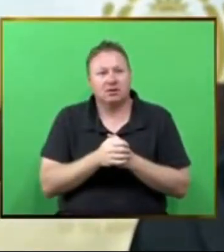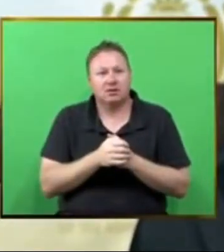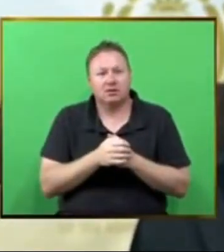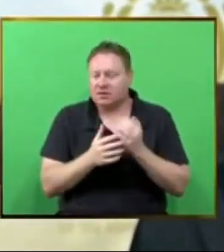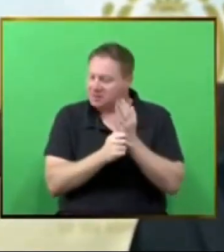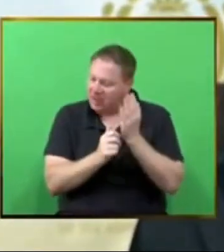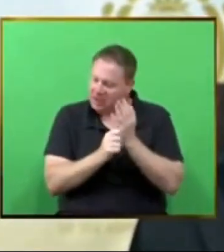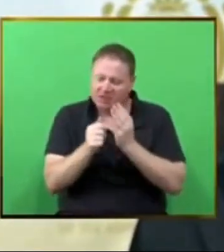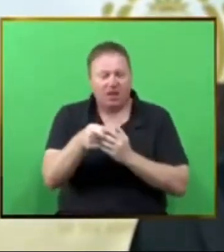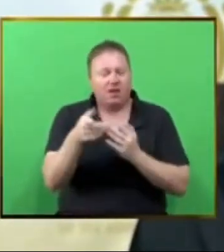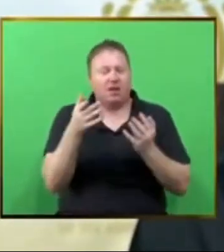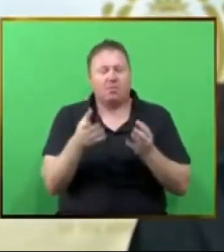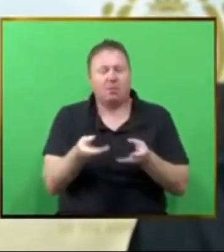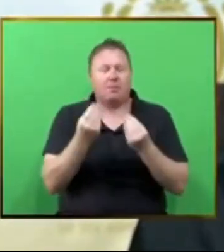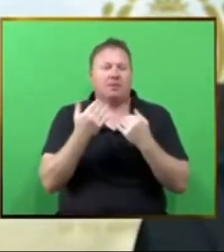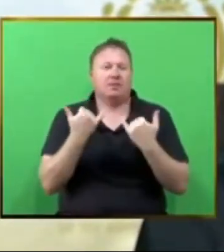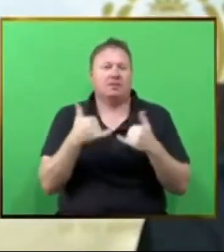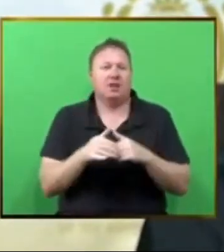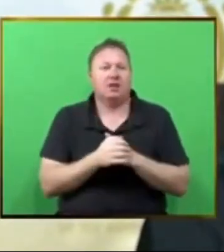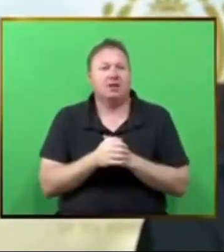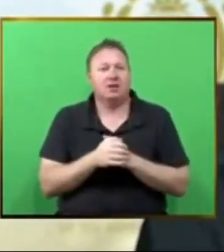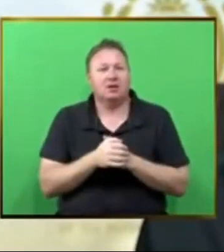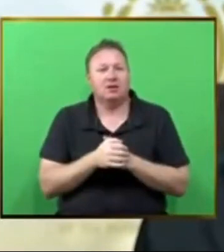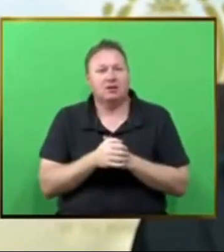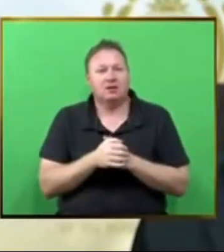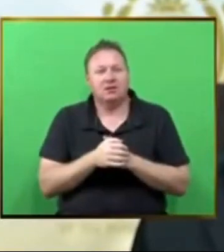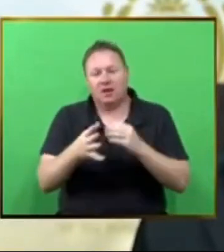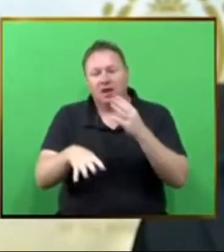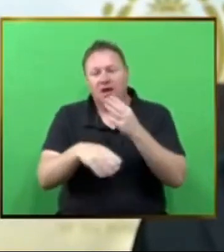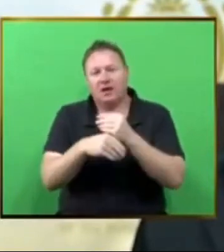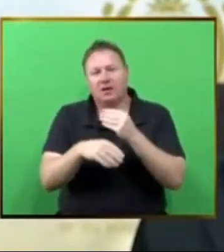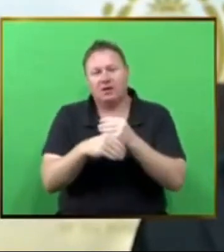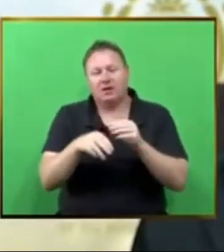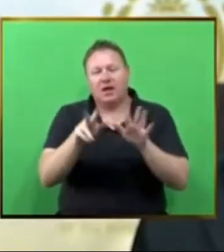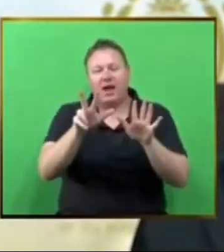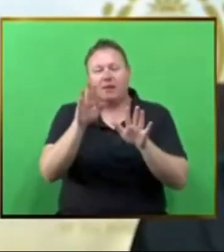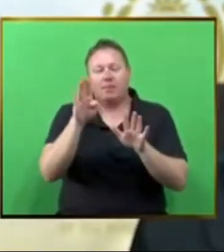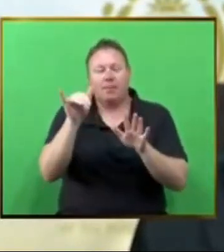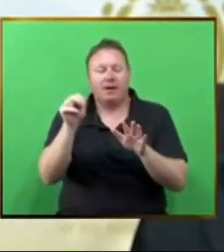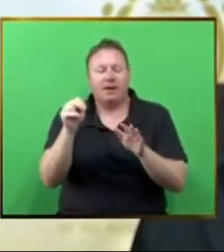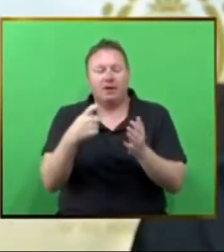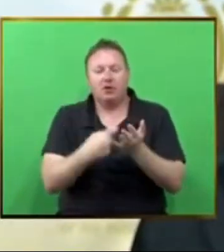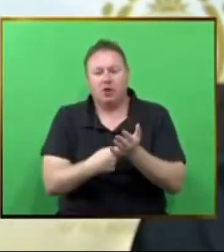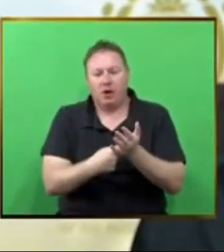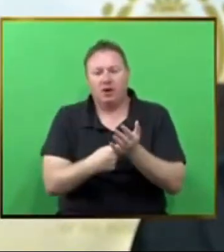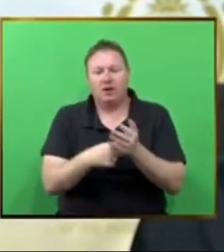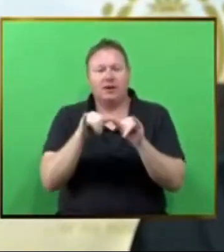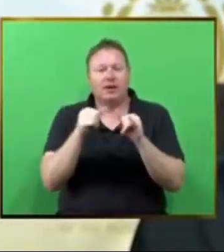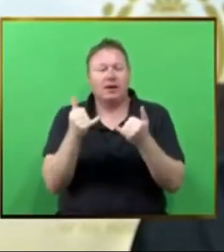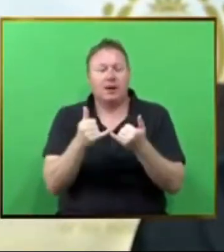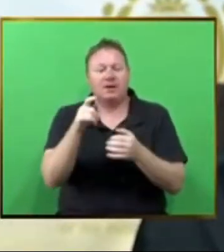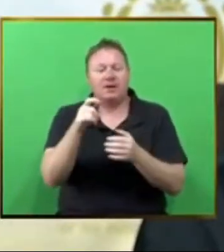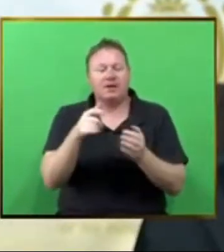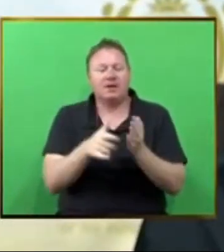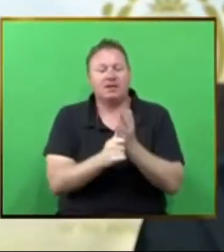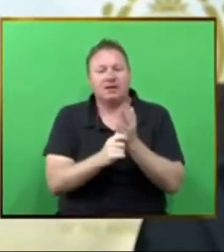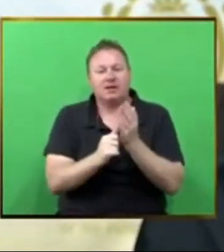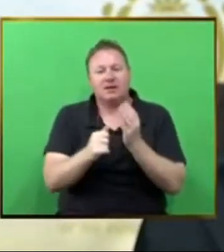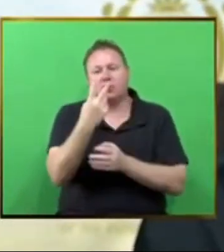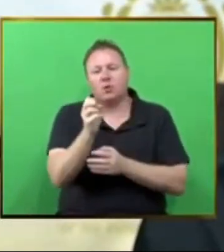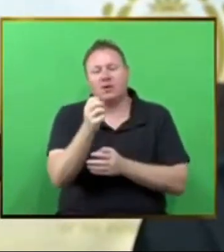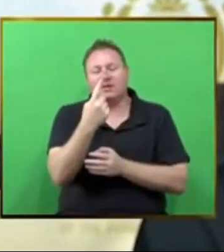the proposed reform is expected to yield an additional 8 billion in corporate tax revenue in